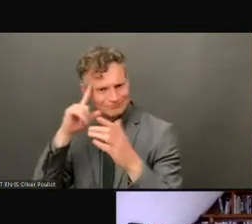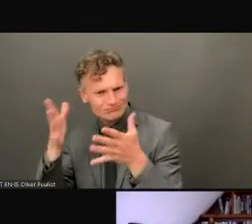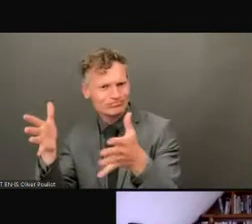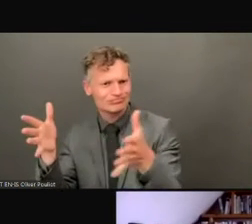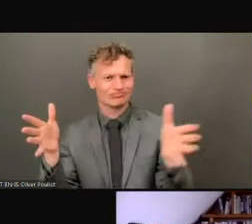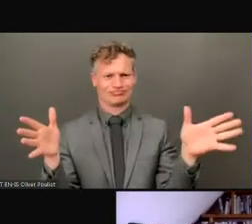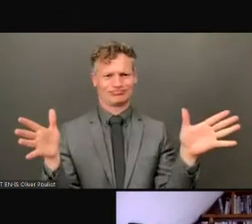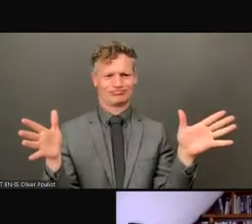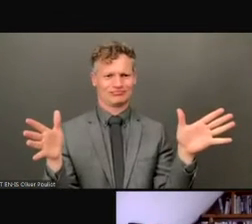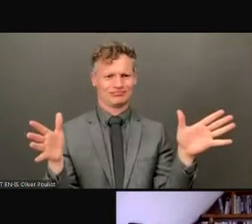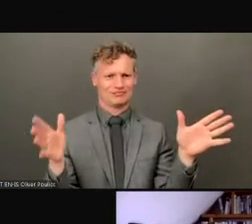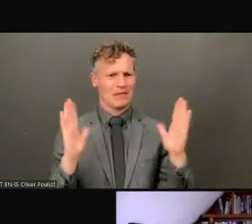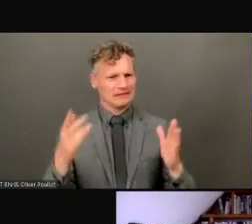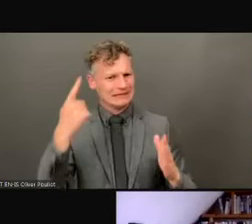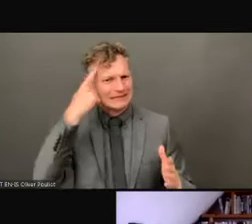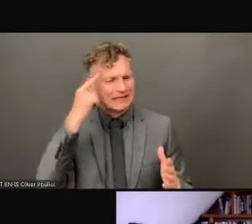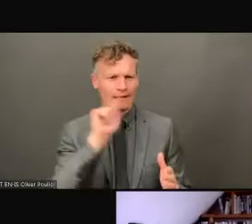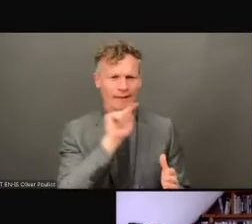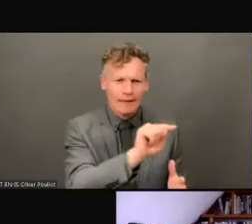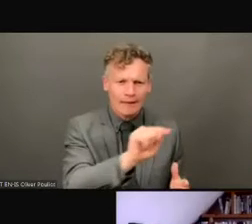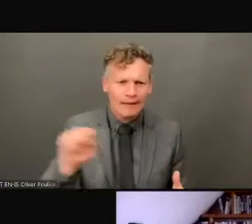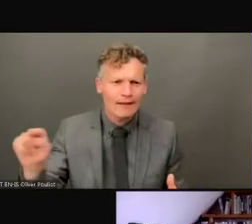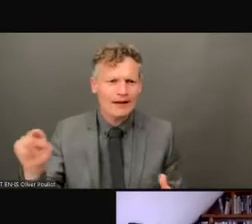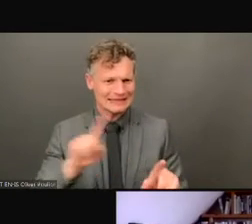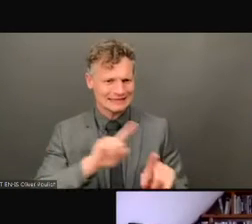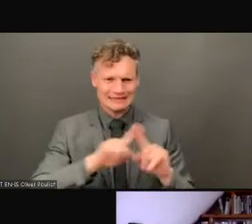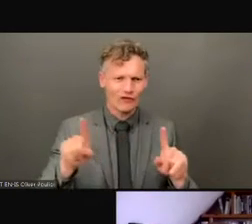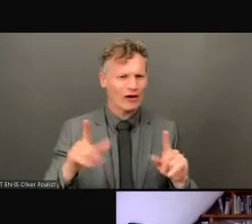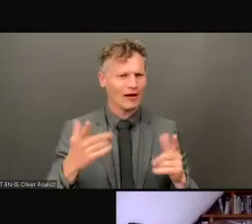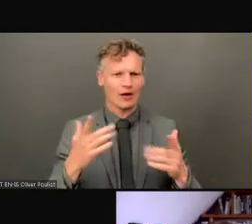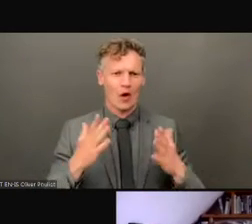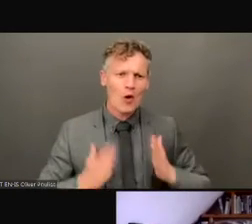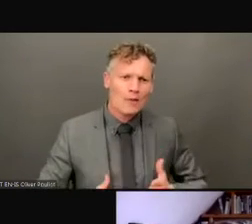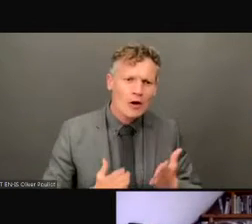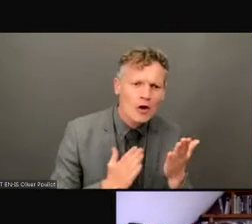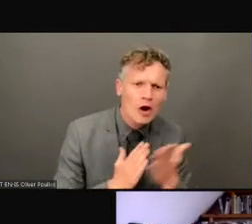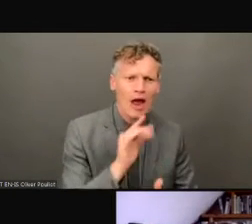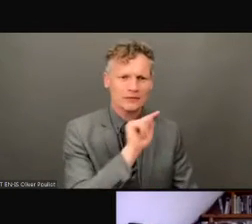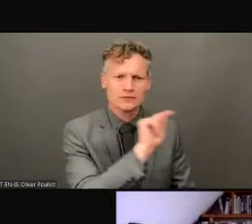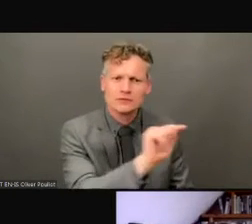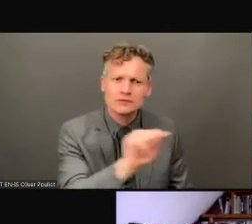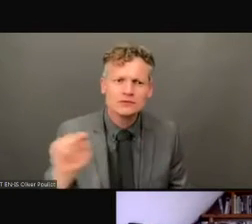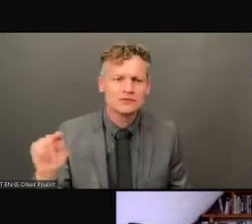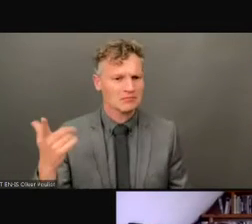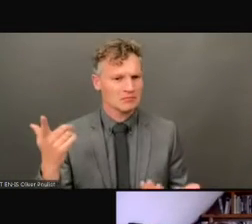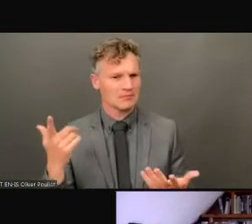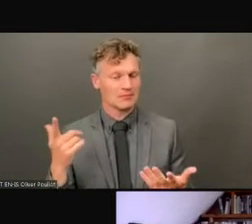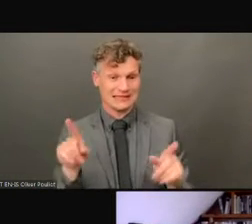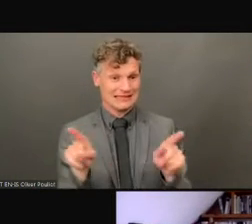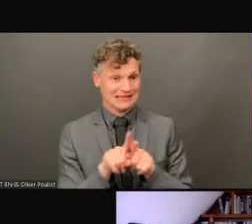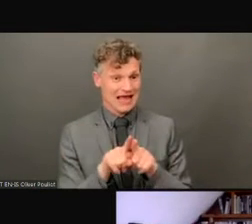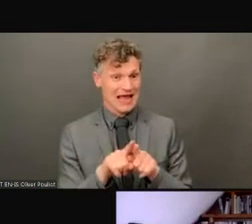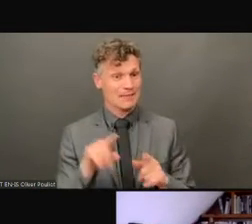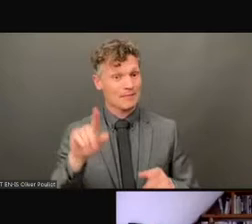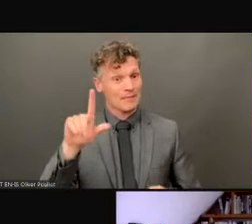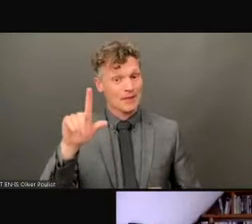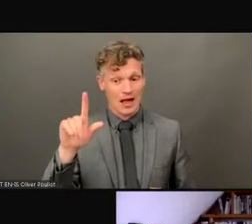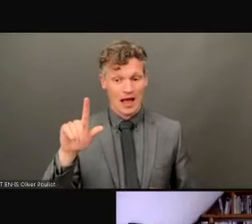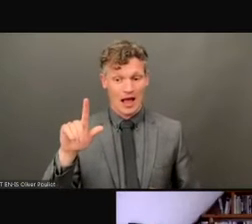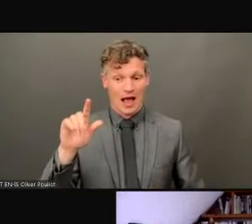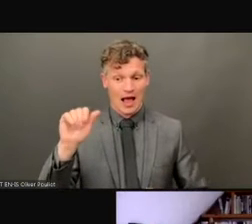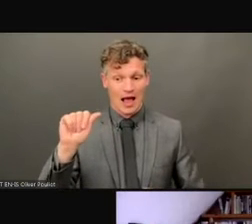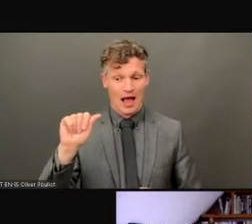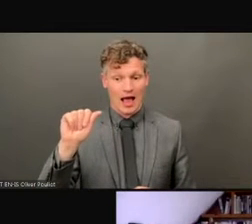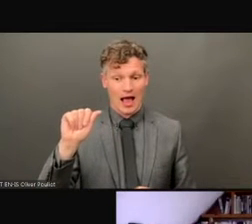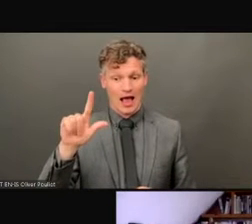for the equal and just enjoyment of all other human rights. And like you, but also Mr. Almos Lechner mentioned before, it is about equal